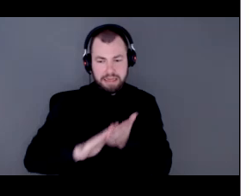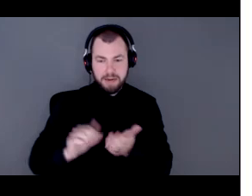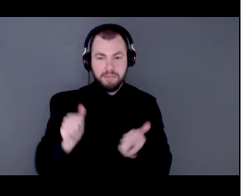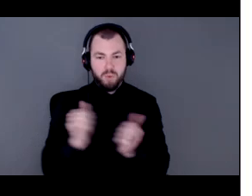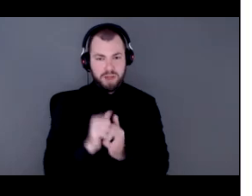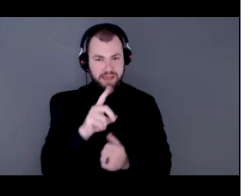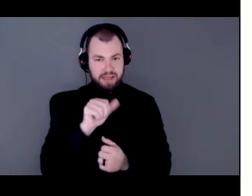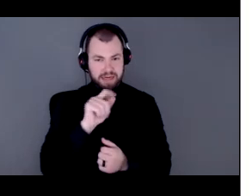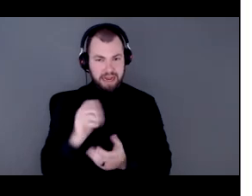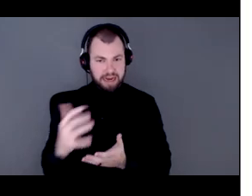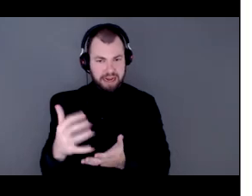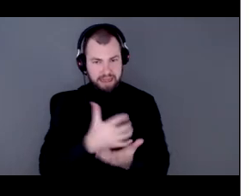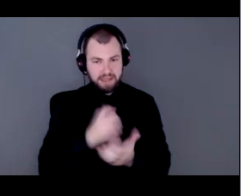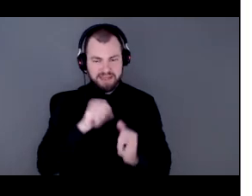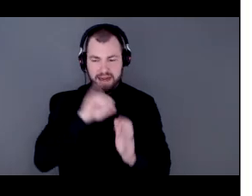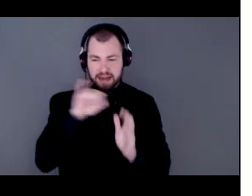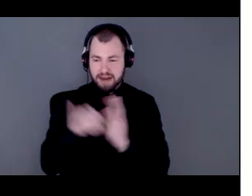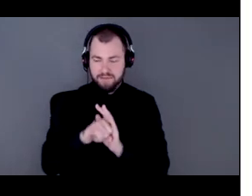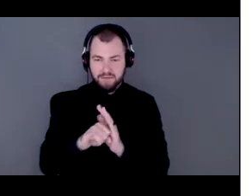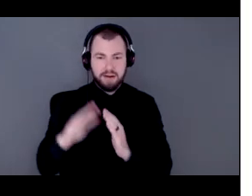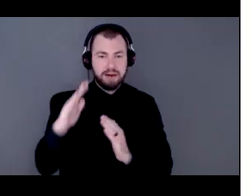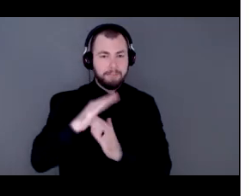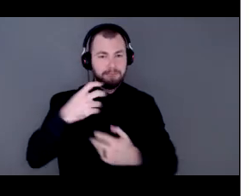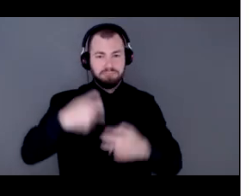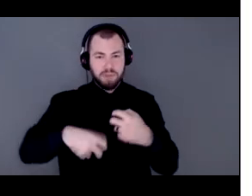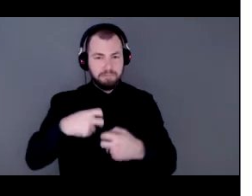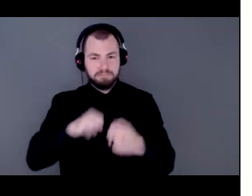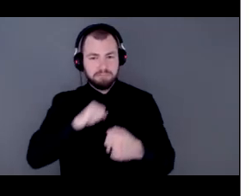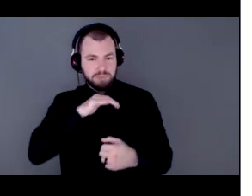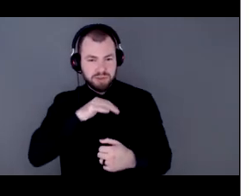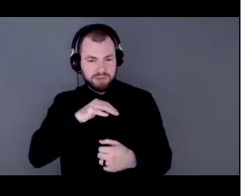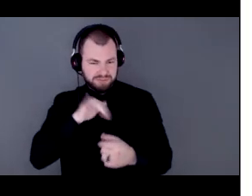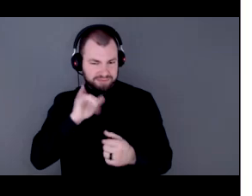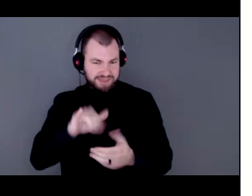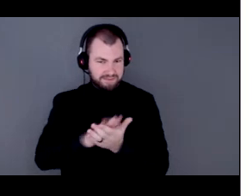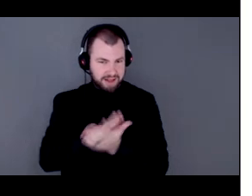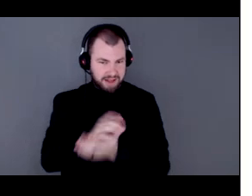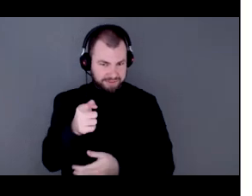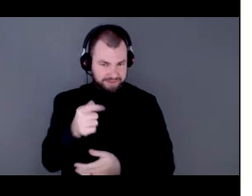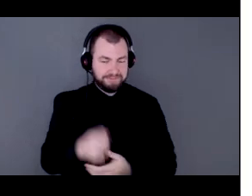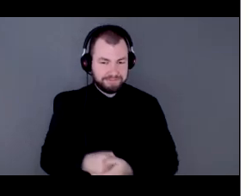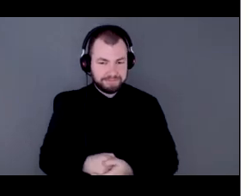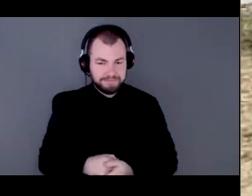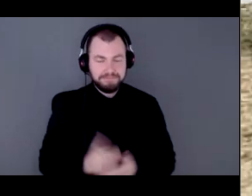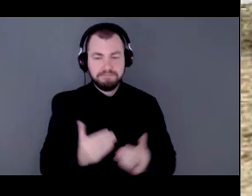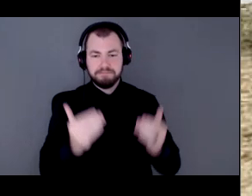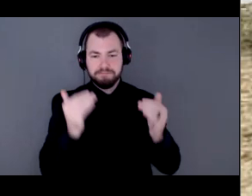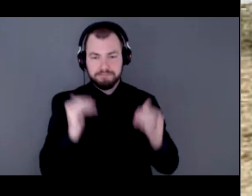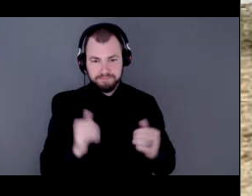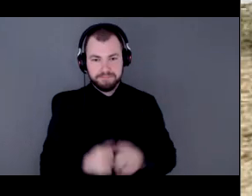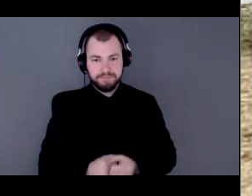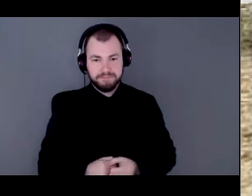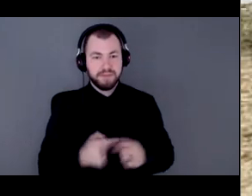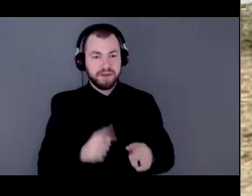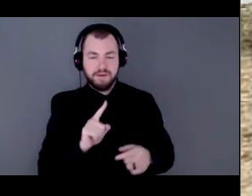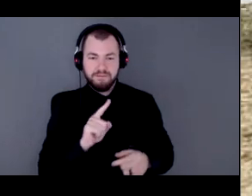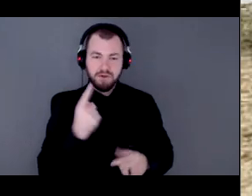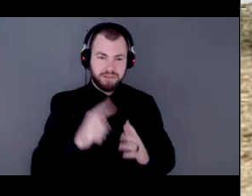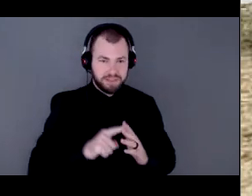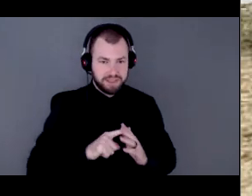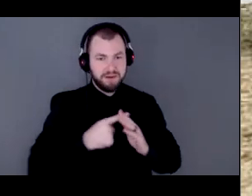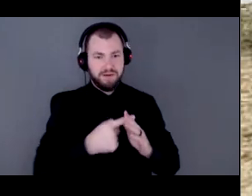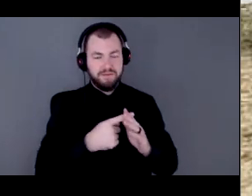really identify these most problematic debris, and that's what that flyer is. Next slide. So this is the first kickoff, our Marsh Counts